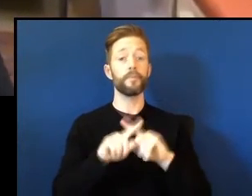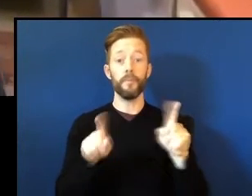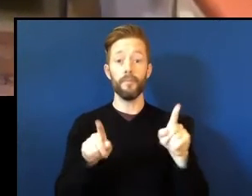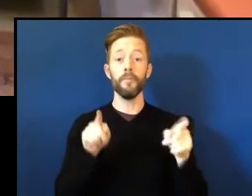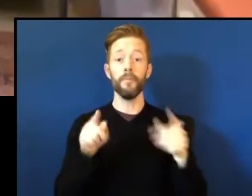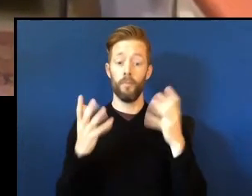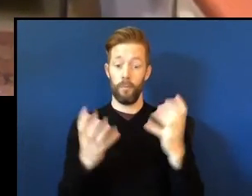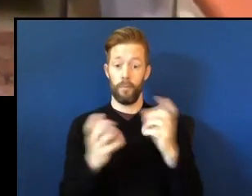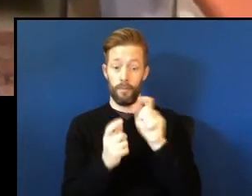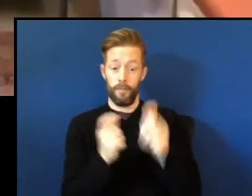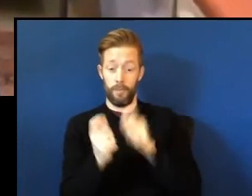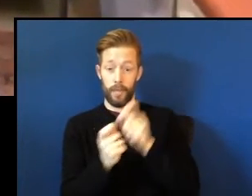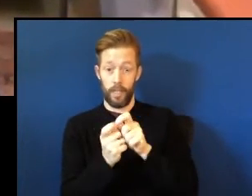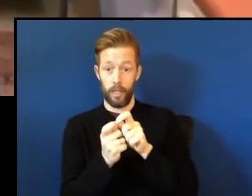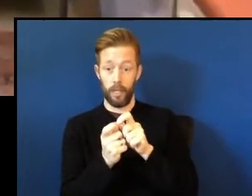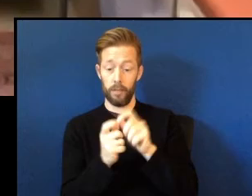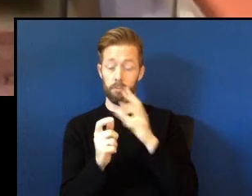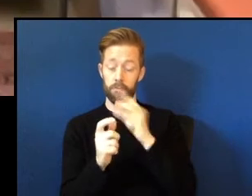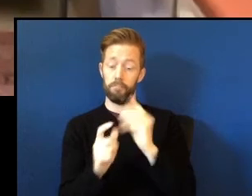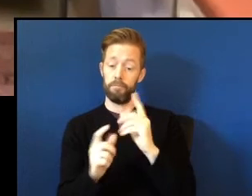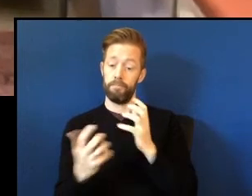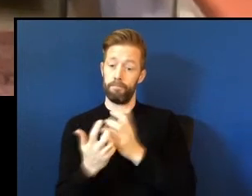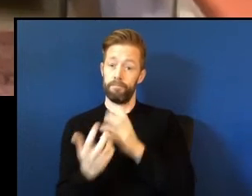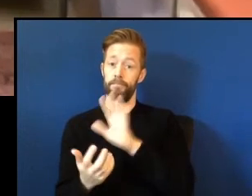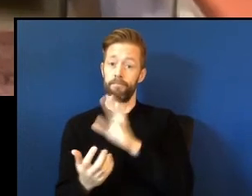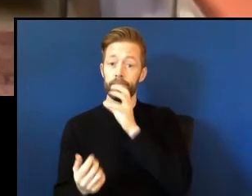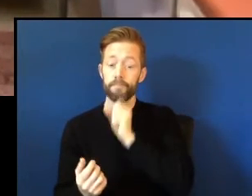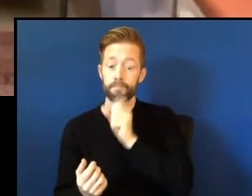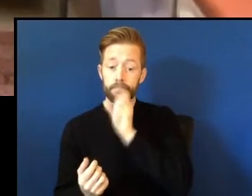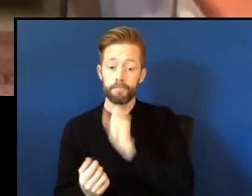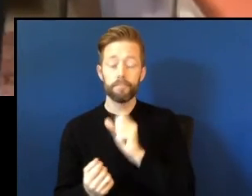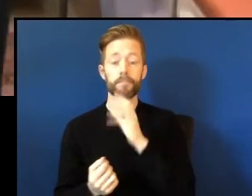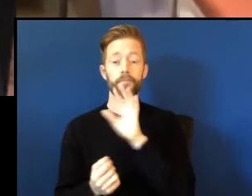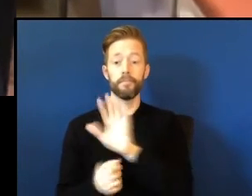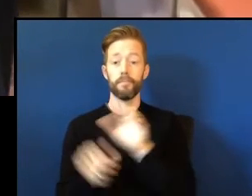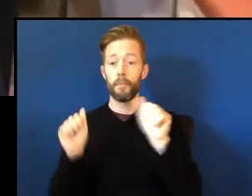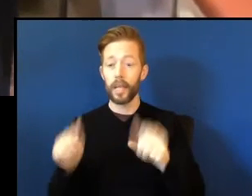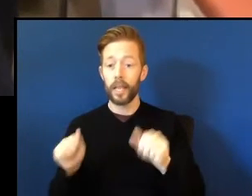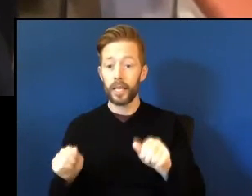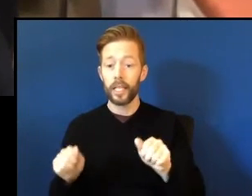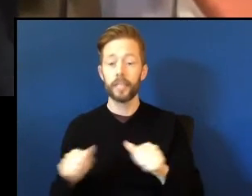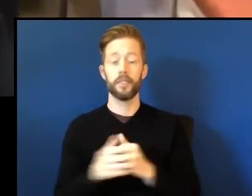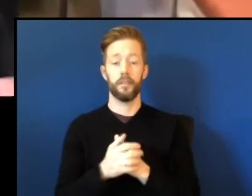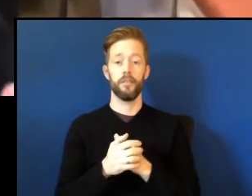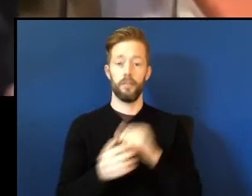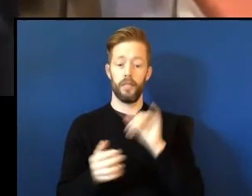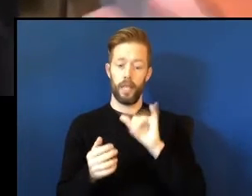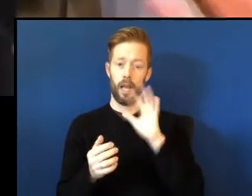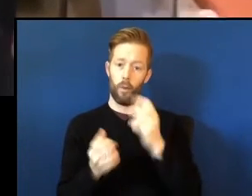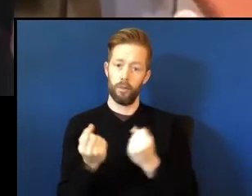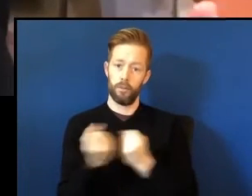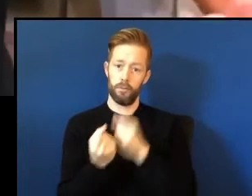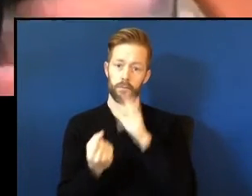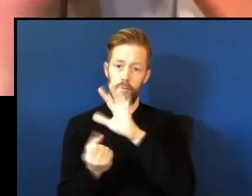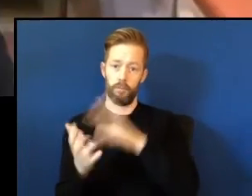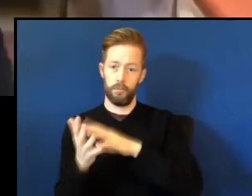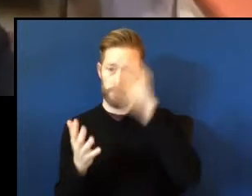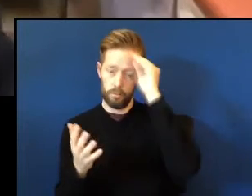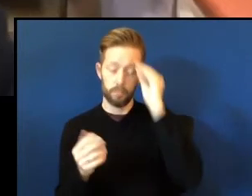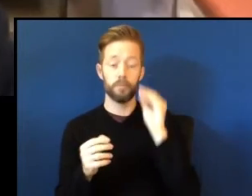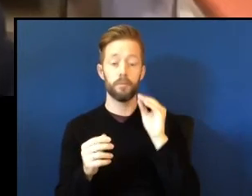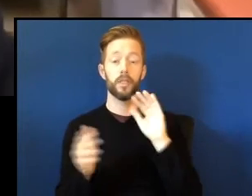is you want it to be accurate, right? Accurate and appropriate for their ages and for their abilities that will support their learning, as opposed